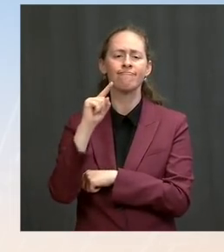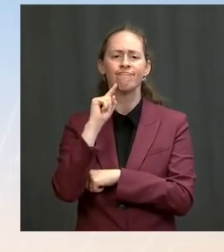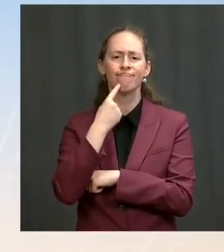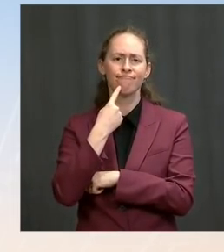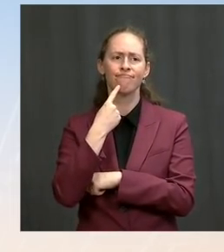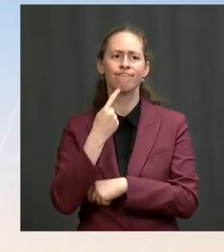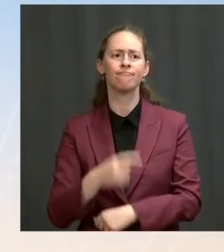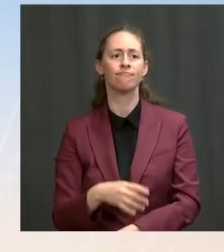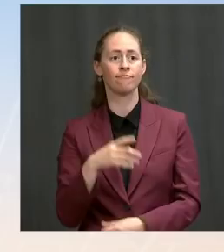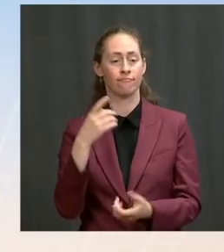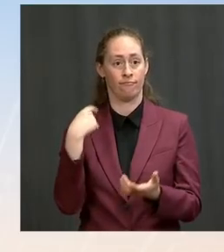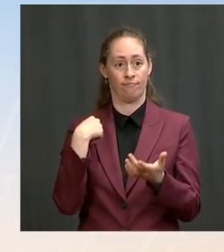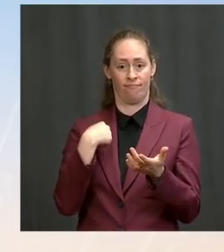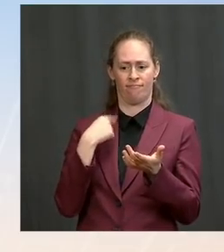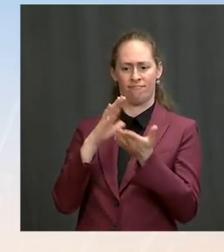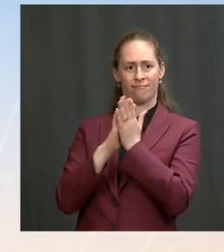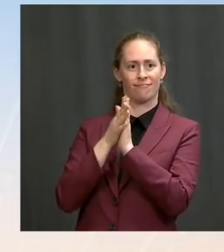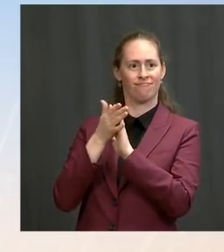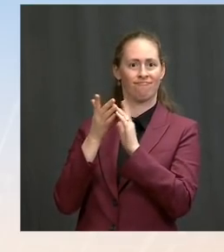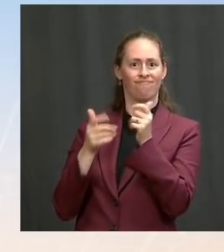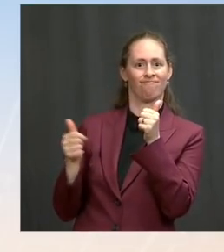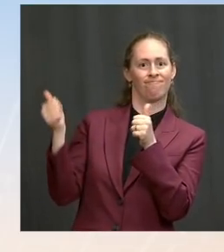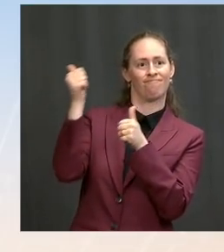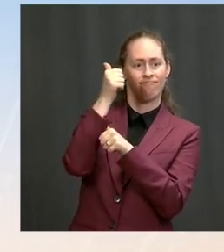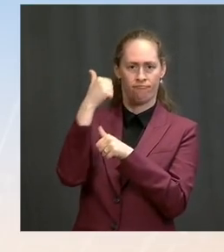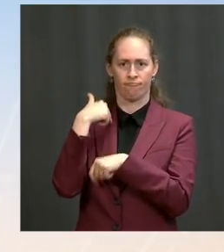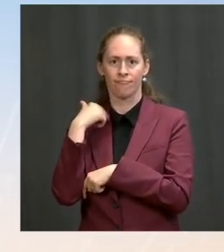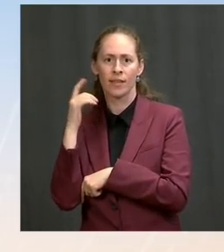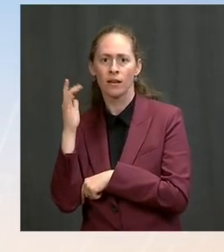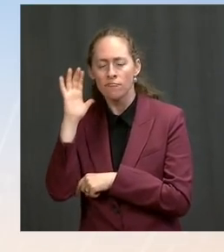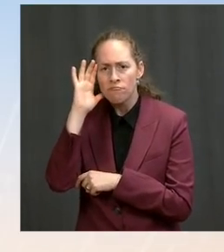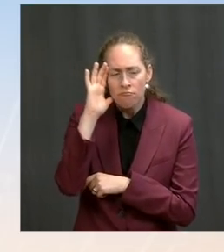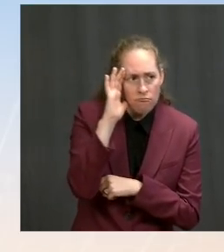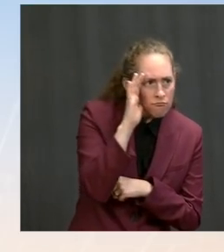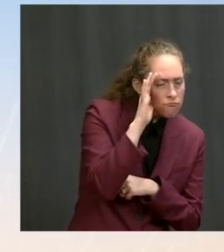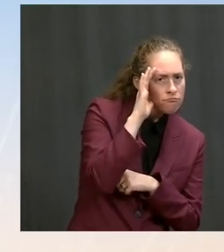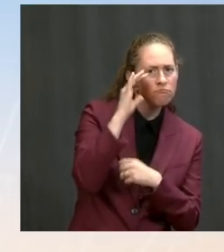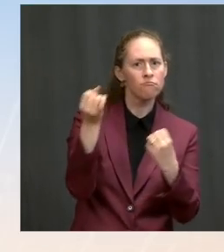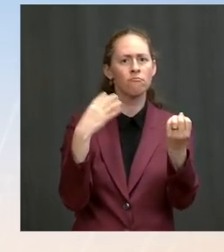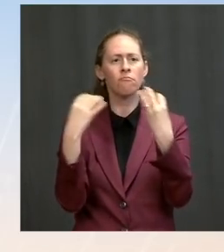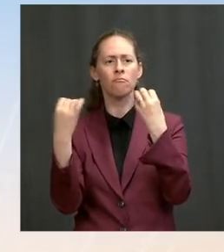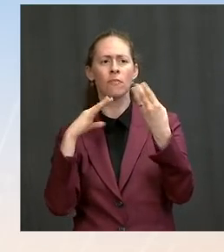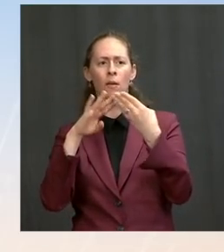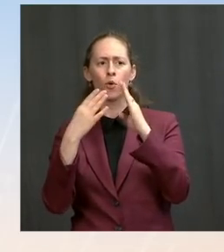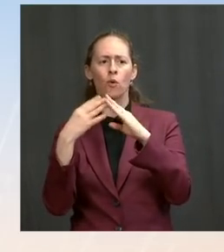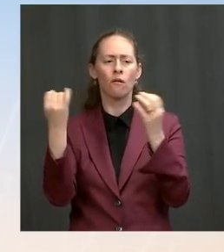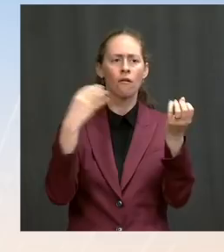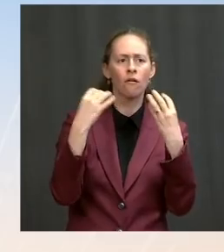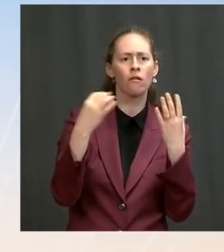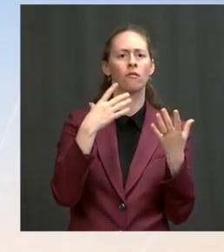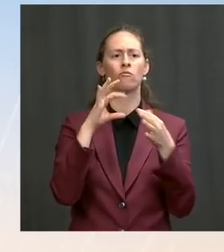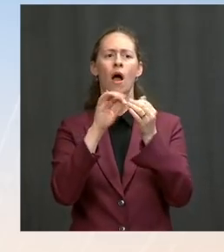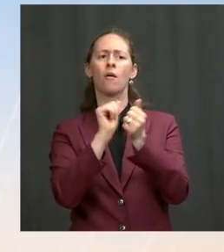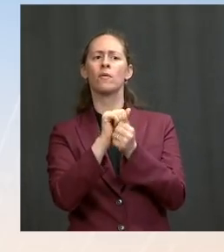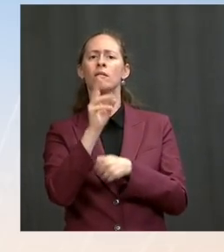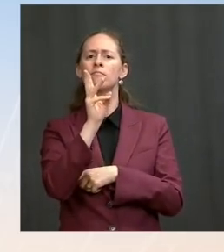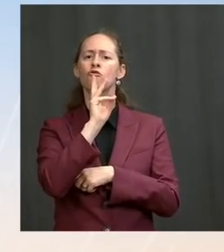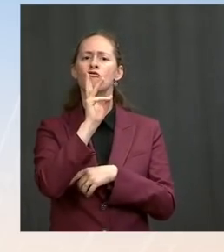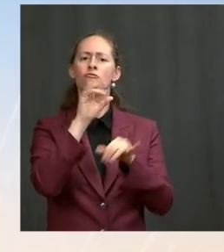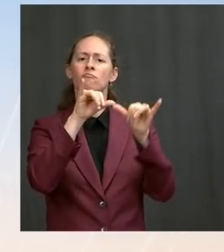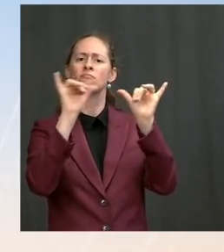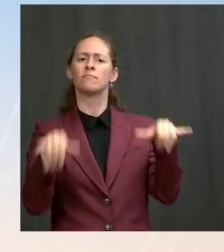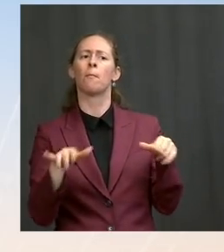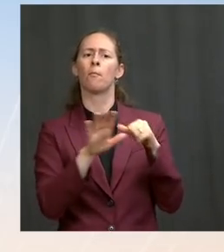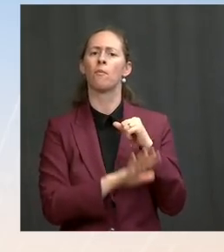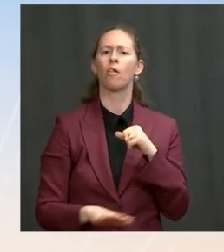this job, I've had the chance to hear directly from communities and visit water infrastructure sites and programs all around the country.